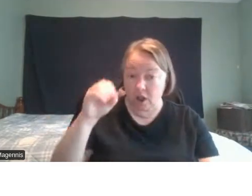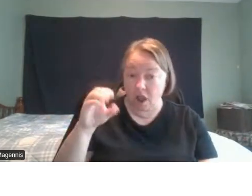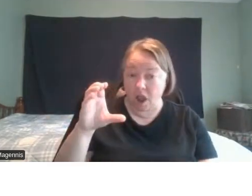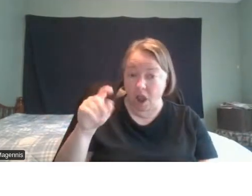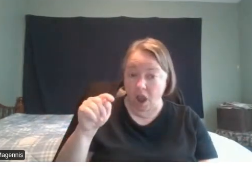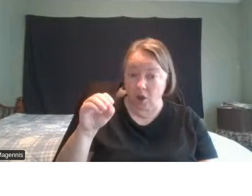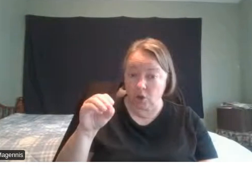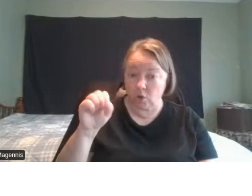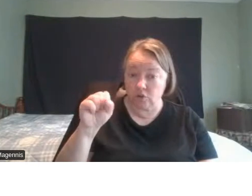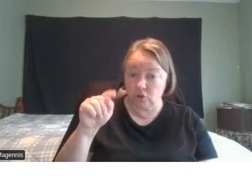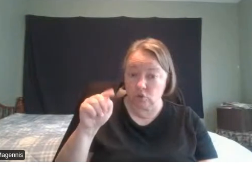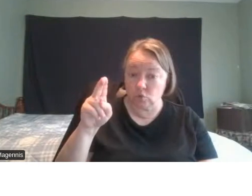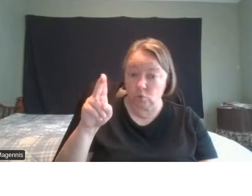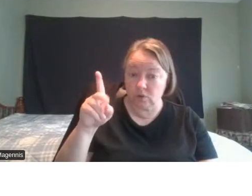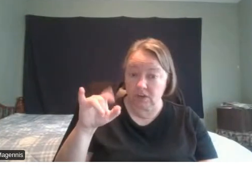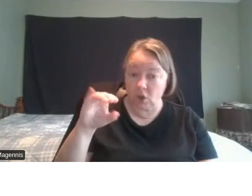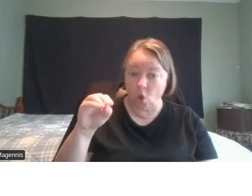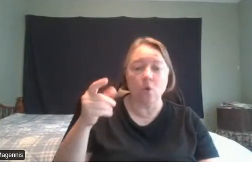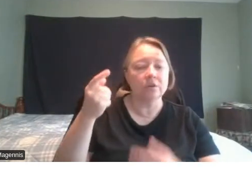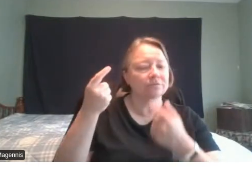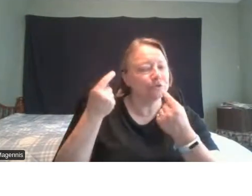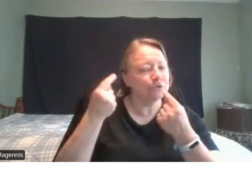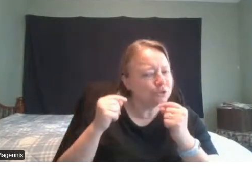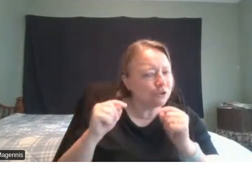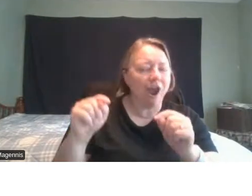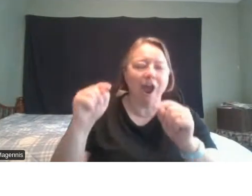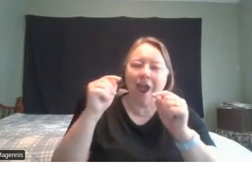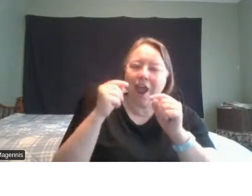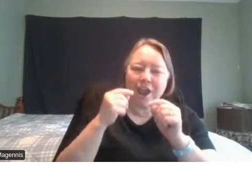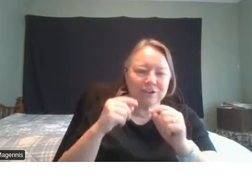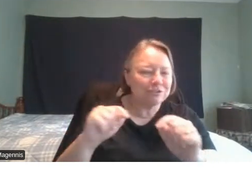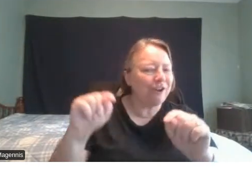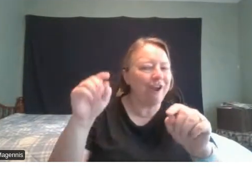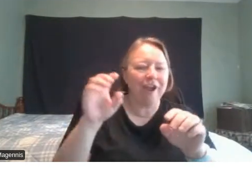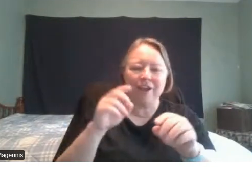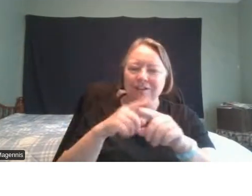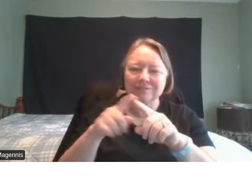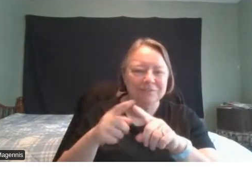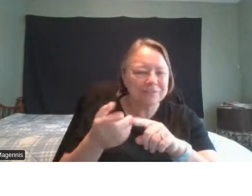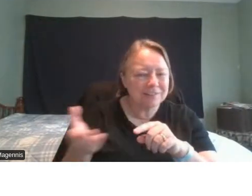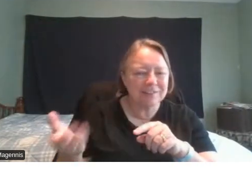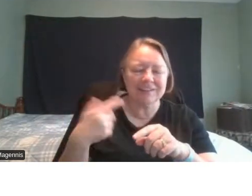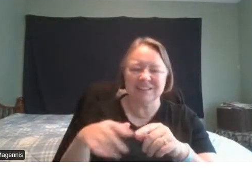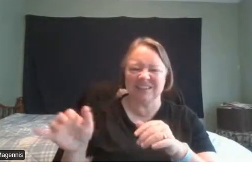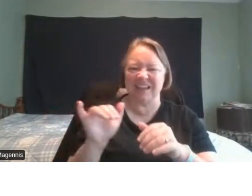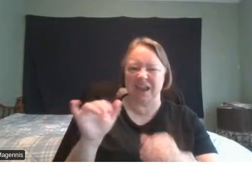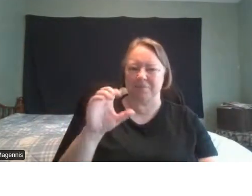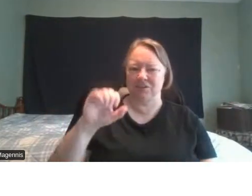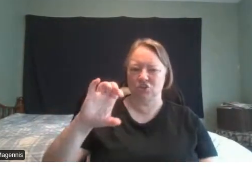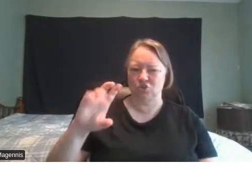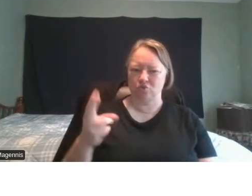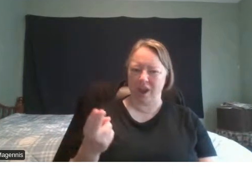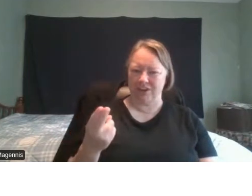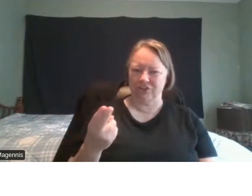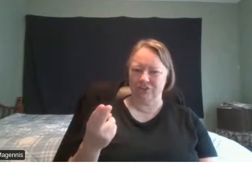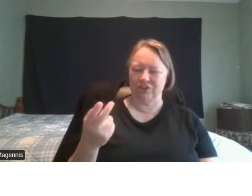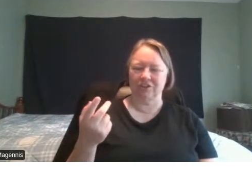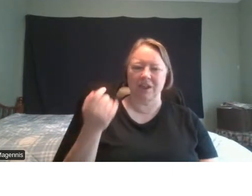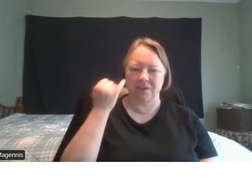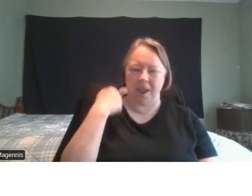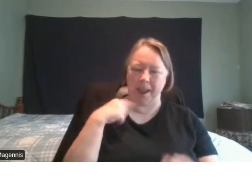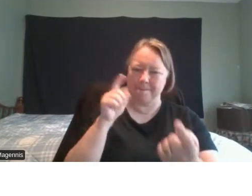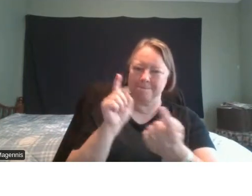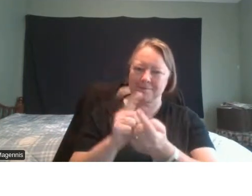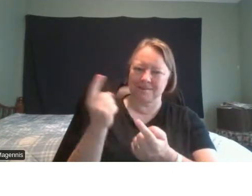by exploration, by trying it. This is similar to Scratch. Whenever I meet a Scratcher